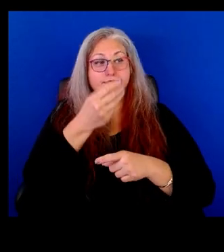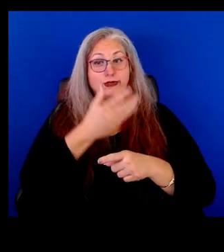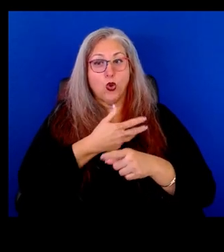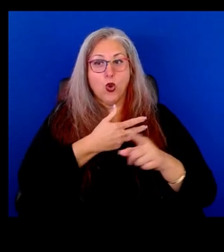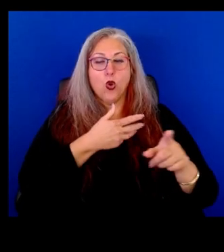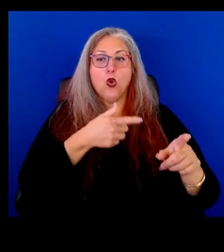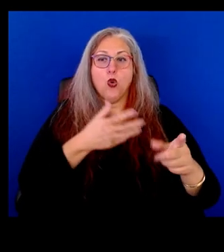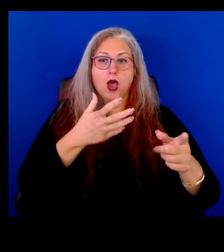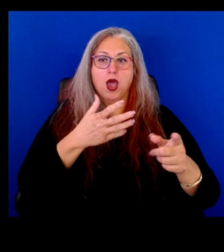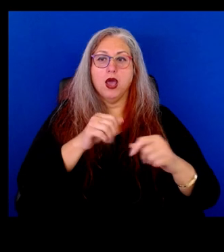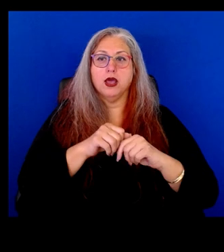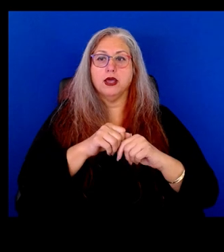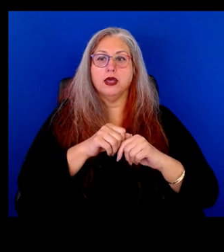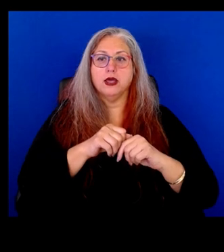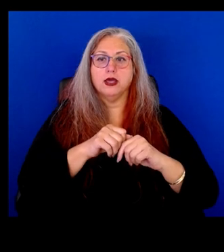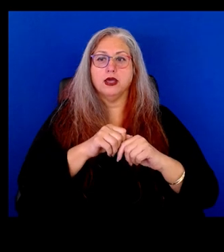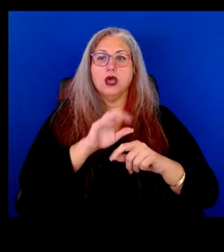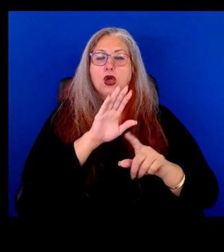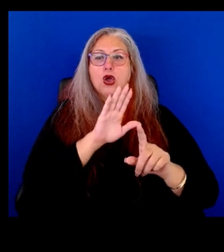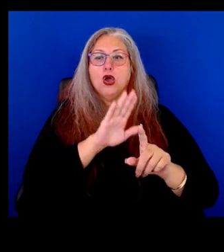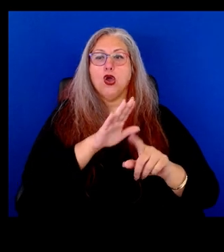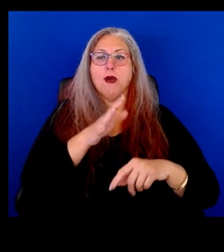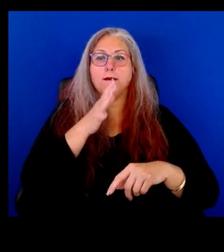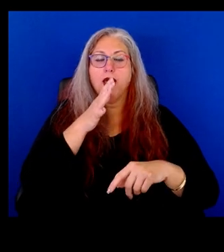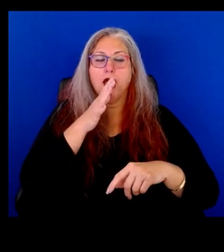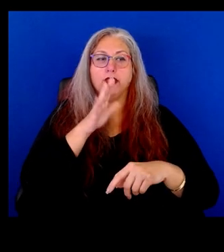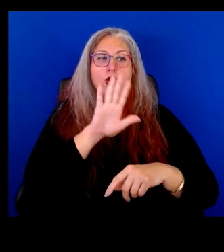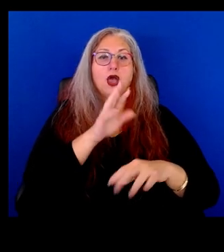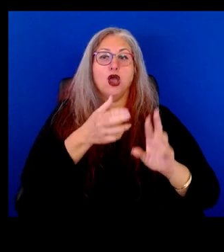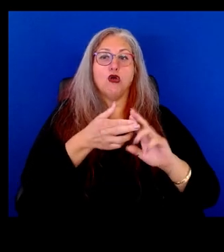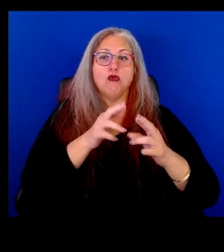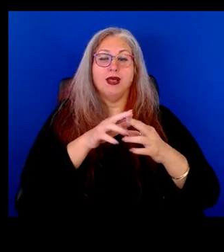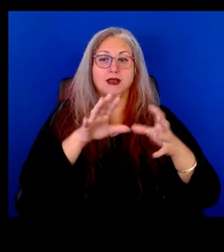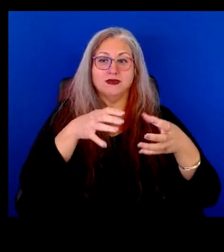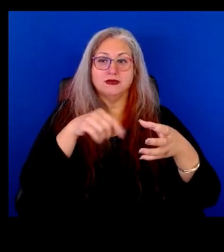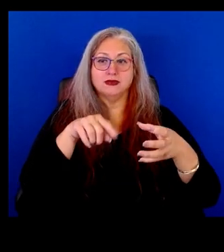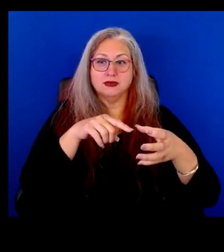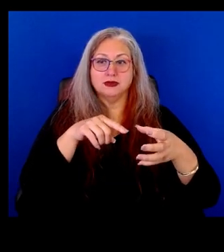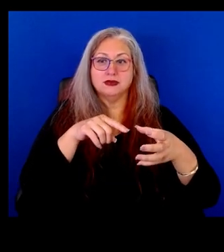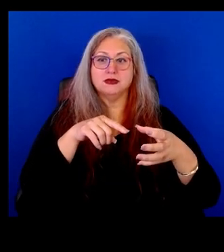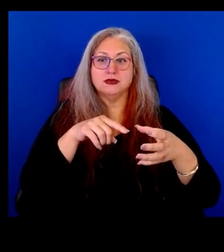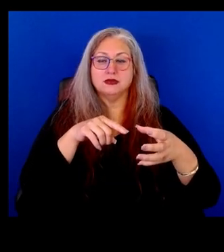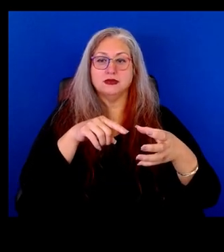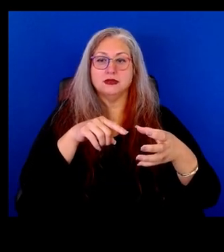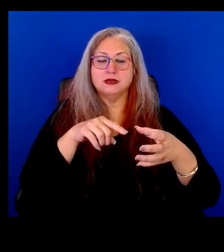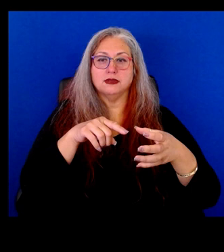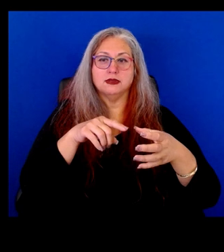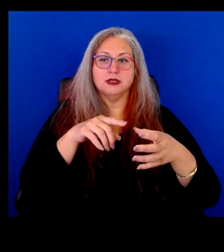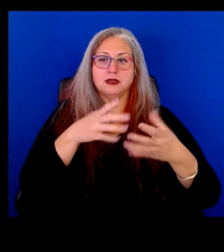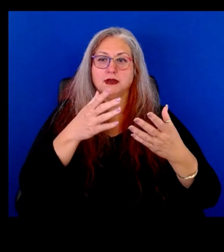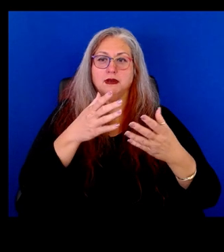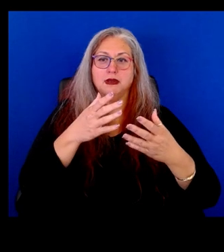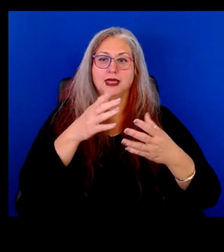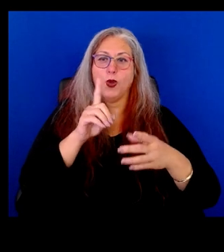telling her that her mother and their relatives